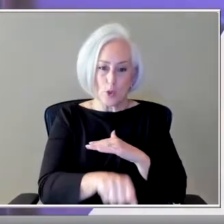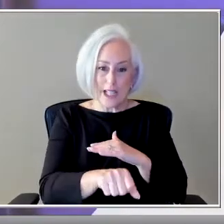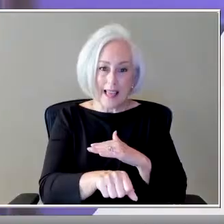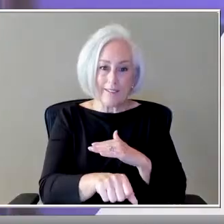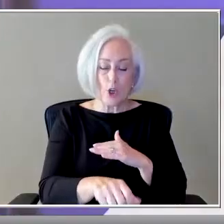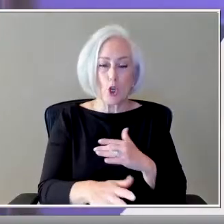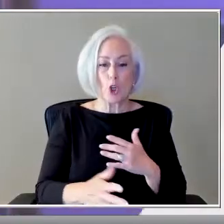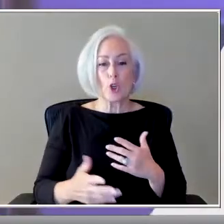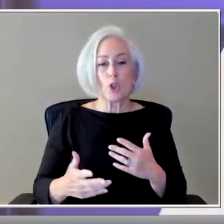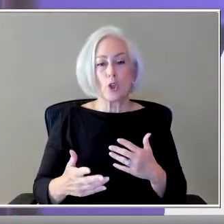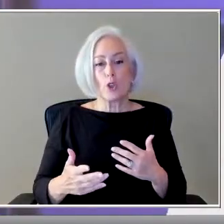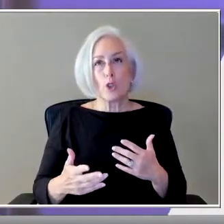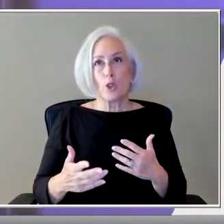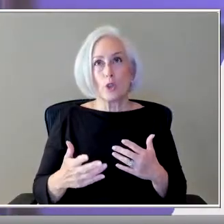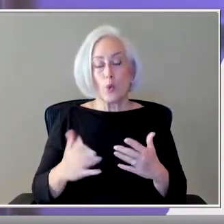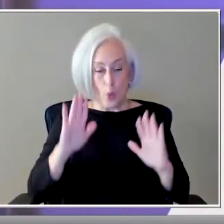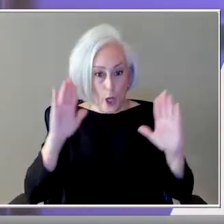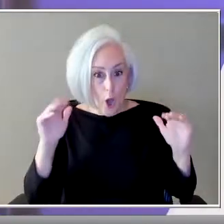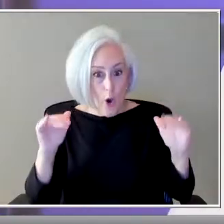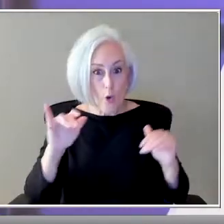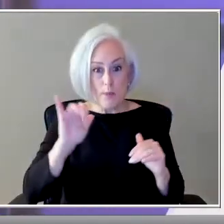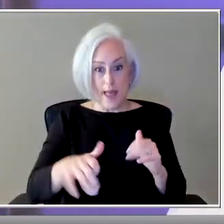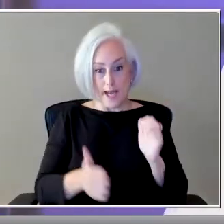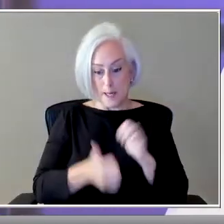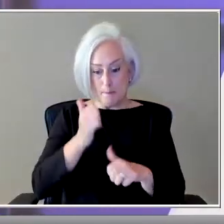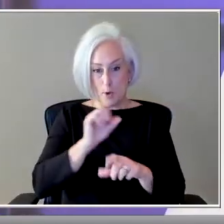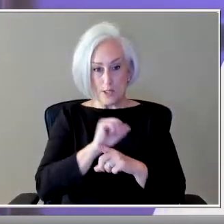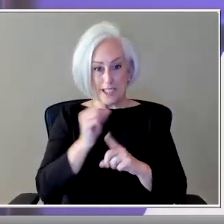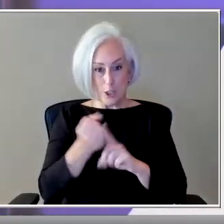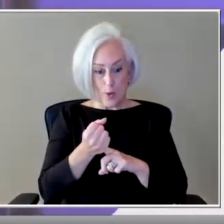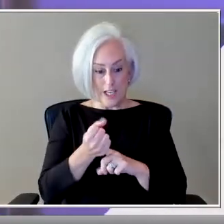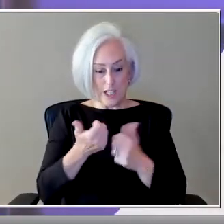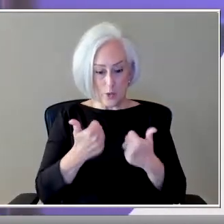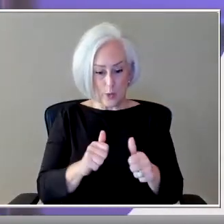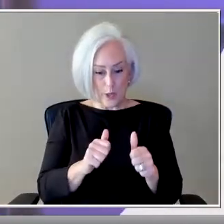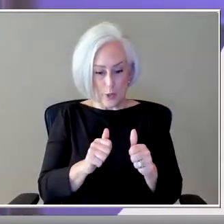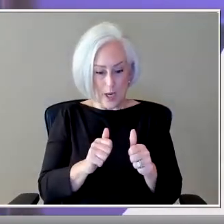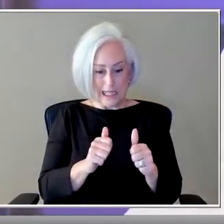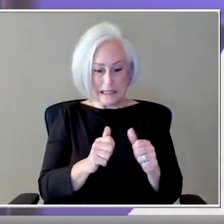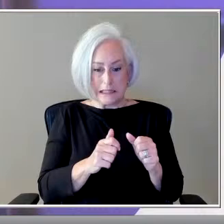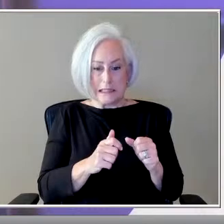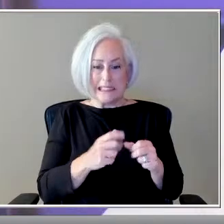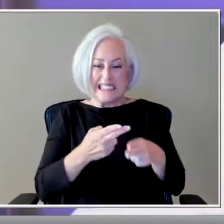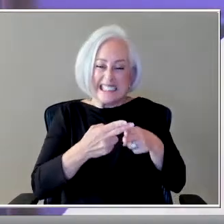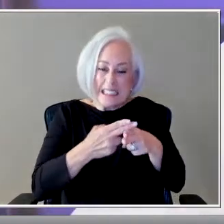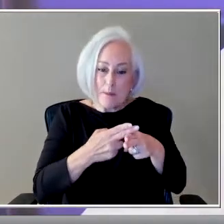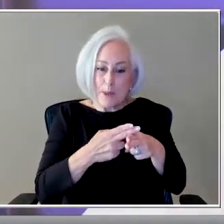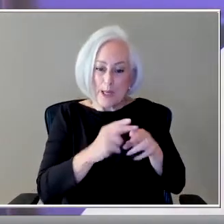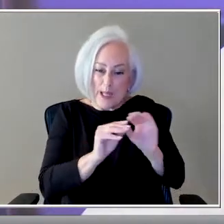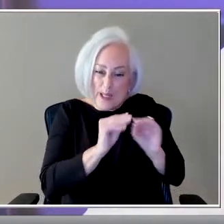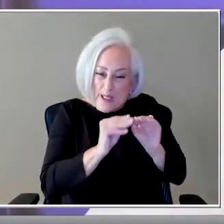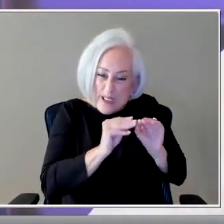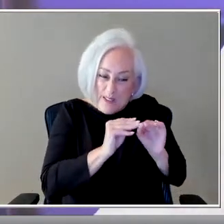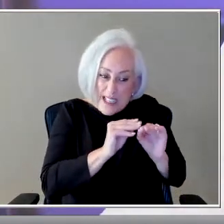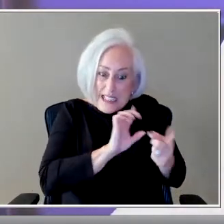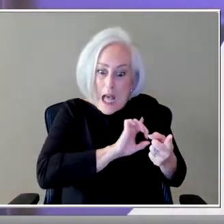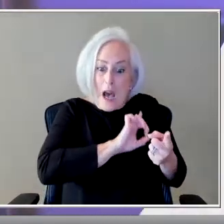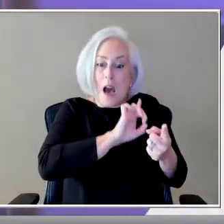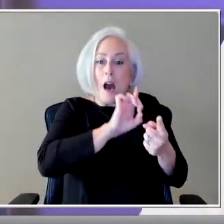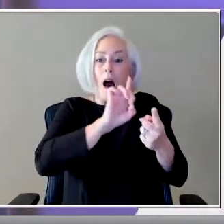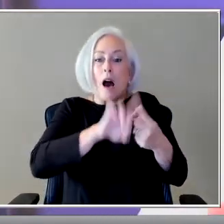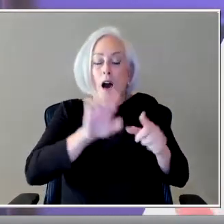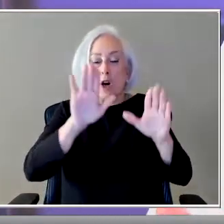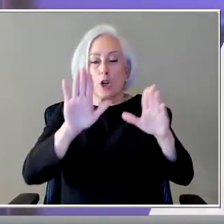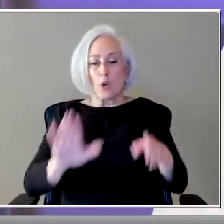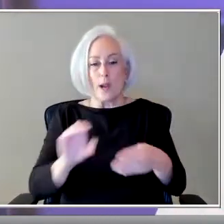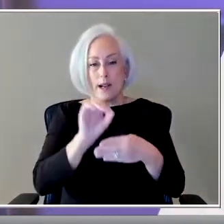can try to put a Band-Aid on things until we get to a point where we have a great outcome like Danielle did,